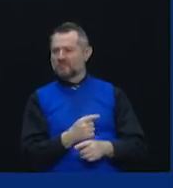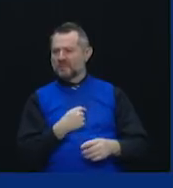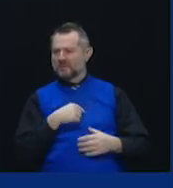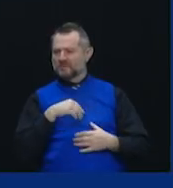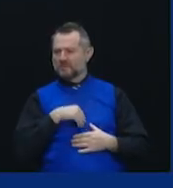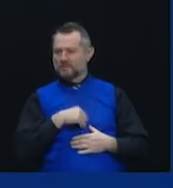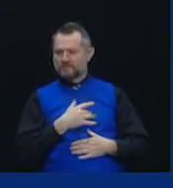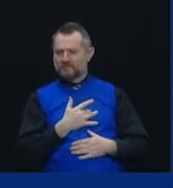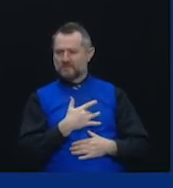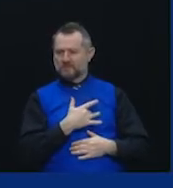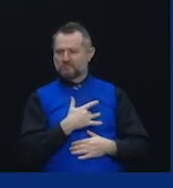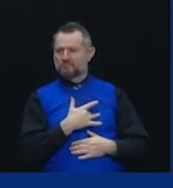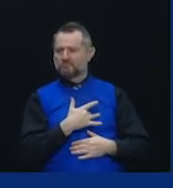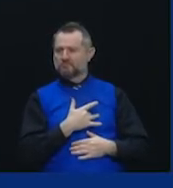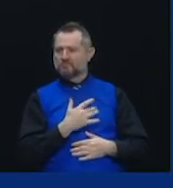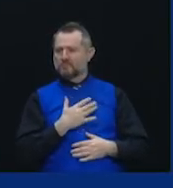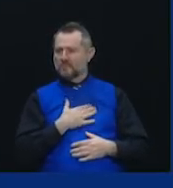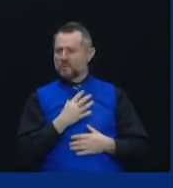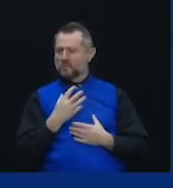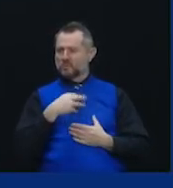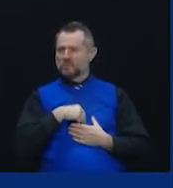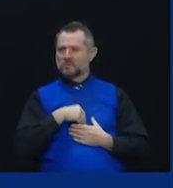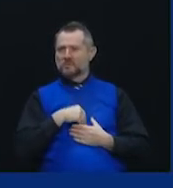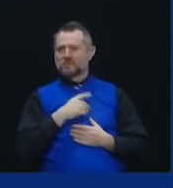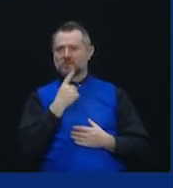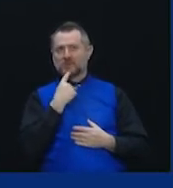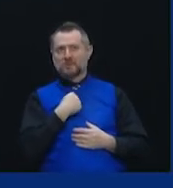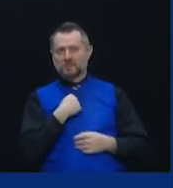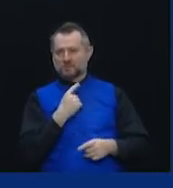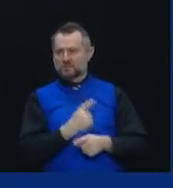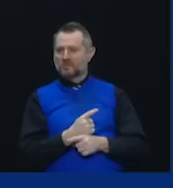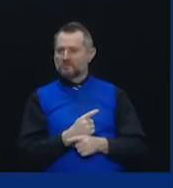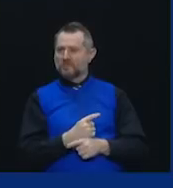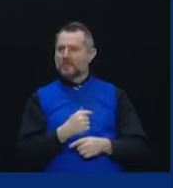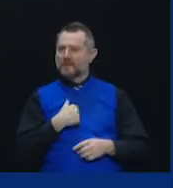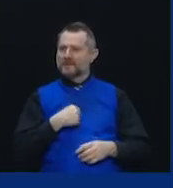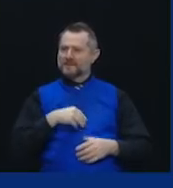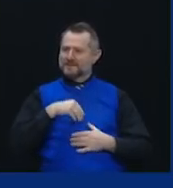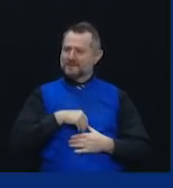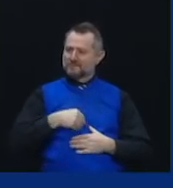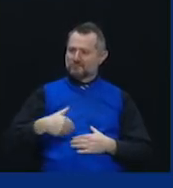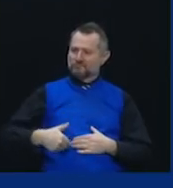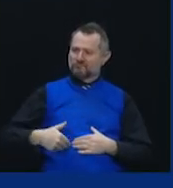soul. Nobody can tell you to do it, but you know what it is.